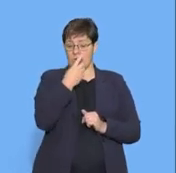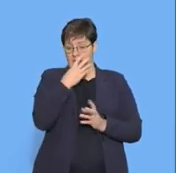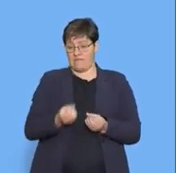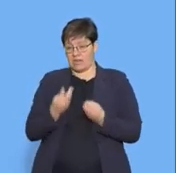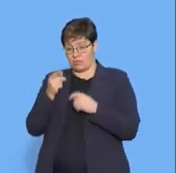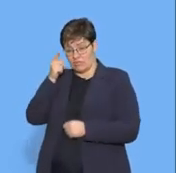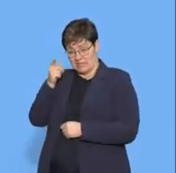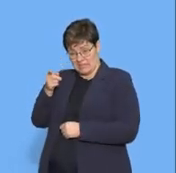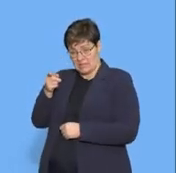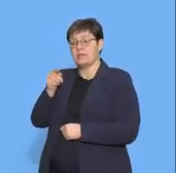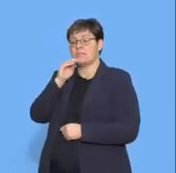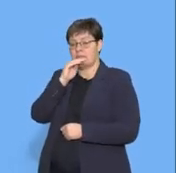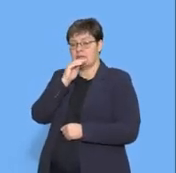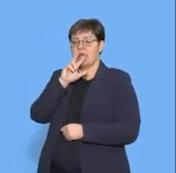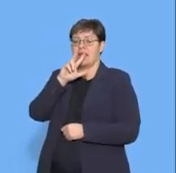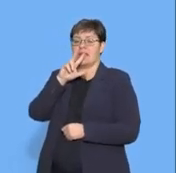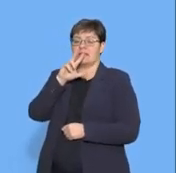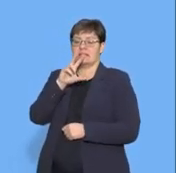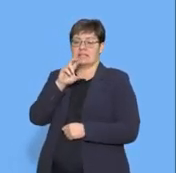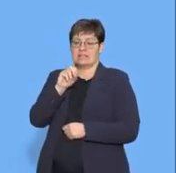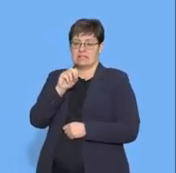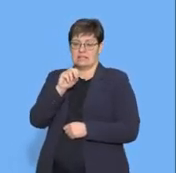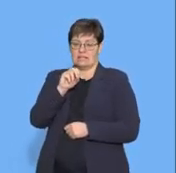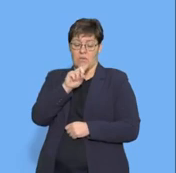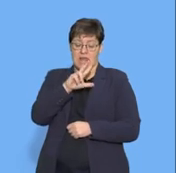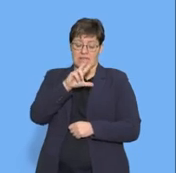And S1, we had this expression, which was